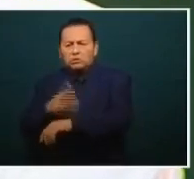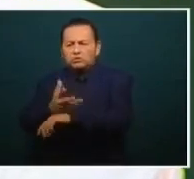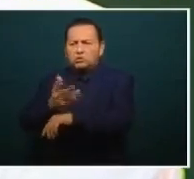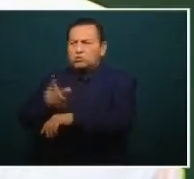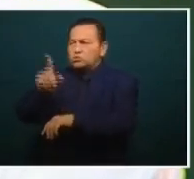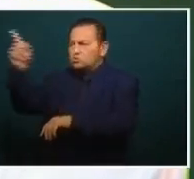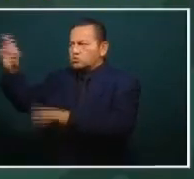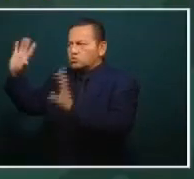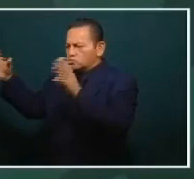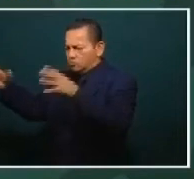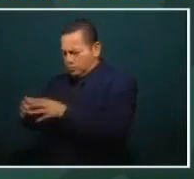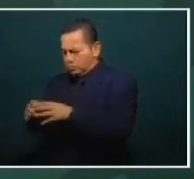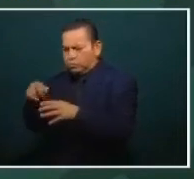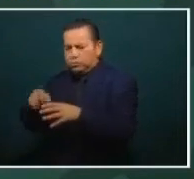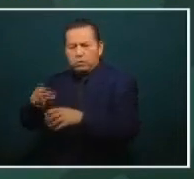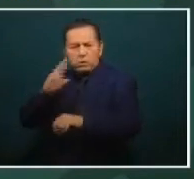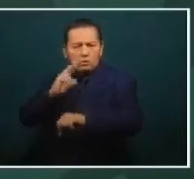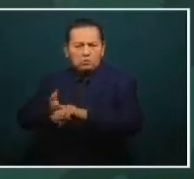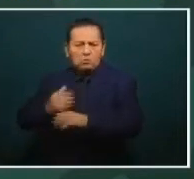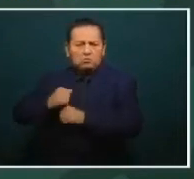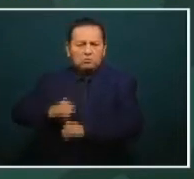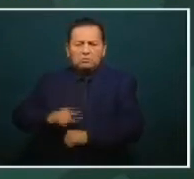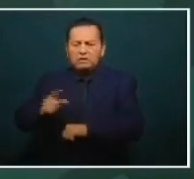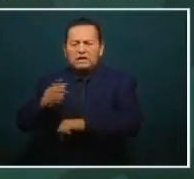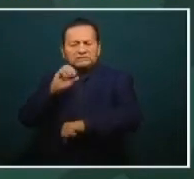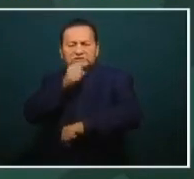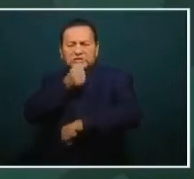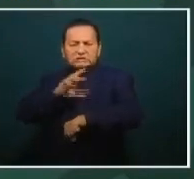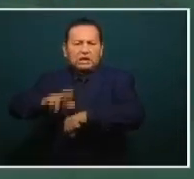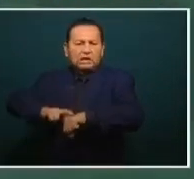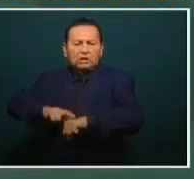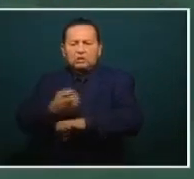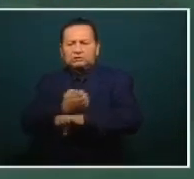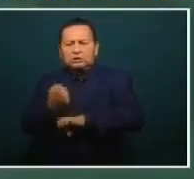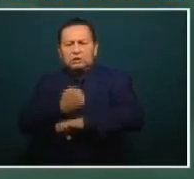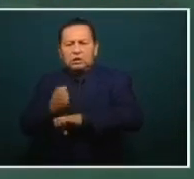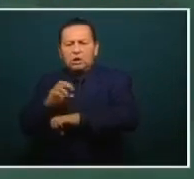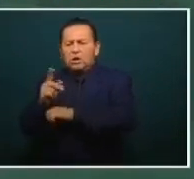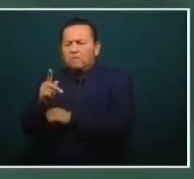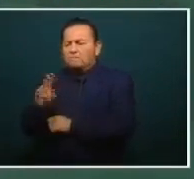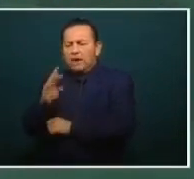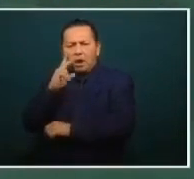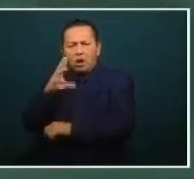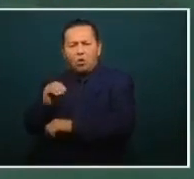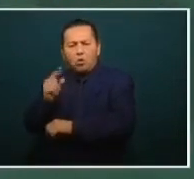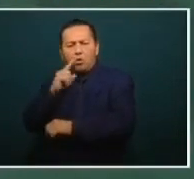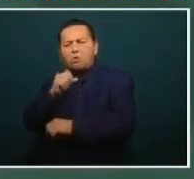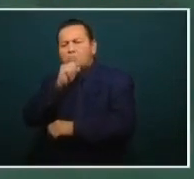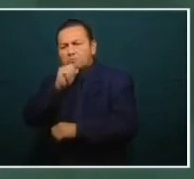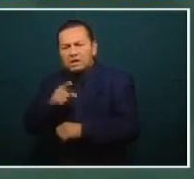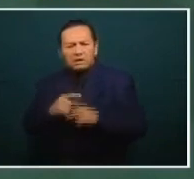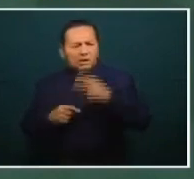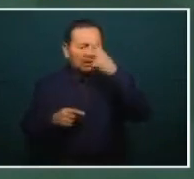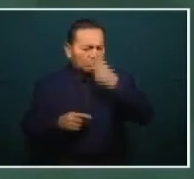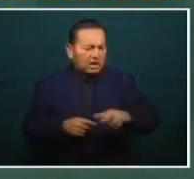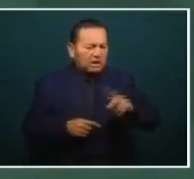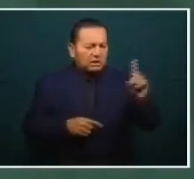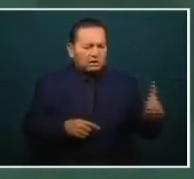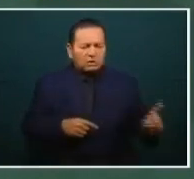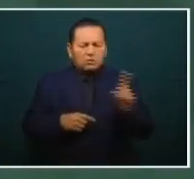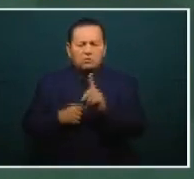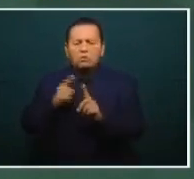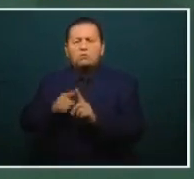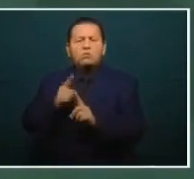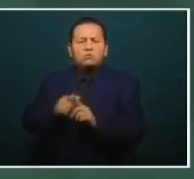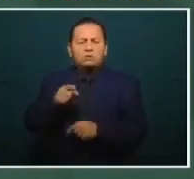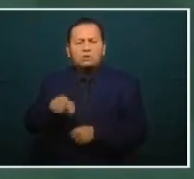estadounidense la va a The encabezar delegate el secretario de Estado, of Secretary of State y la delegación Pompeo, mexicana la encabeza Marcelo